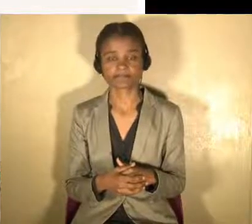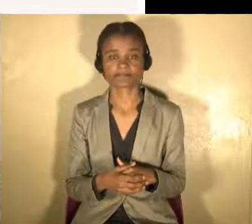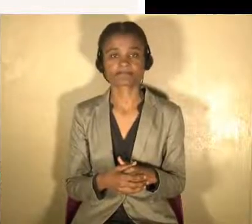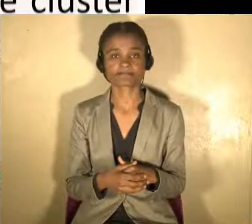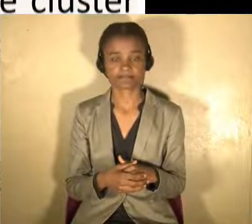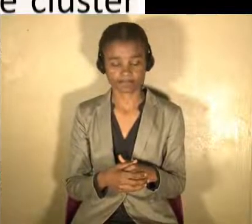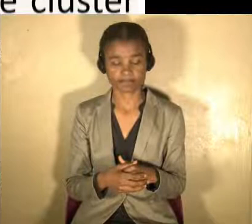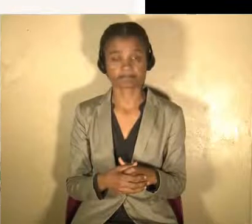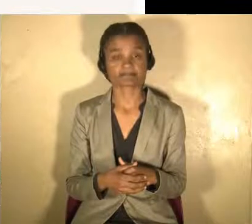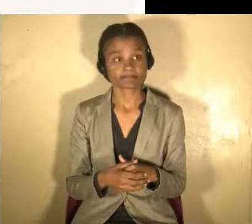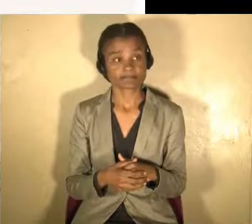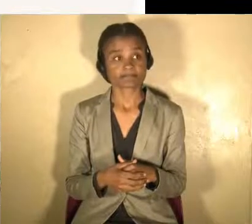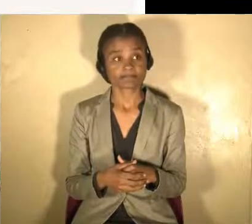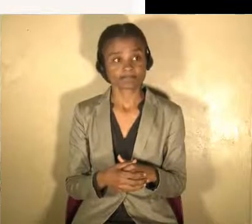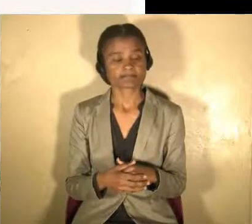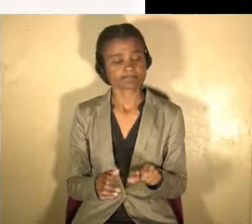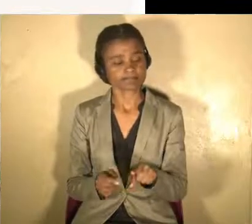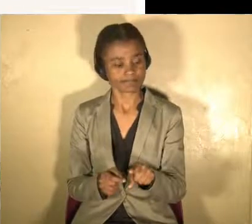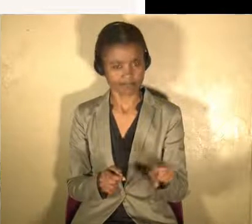children in terms of